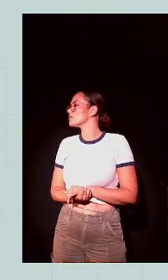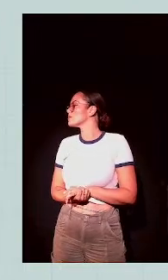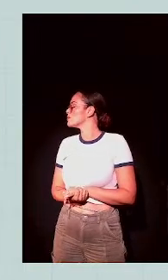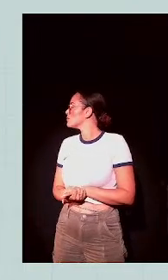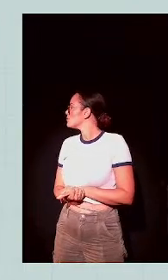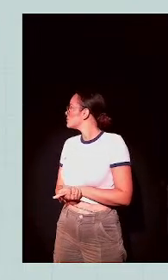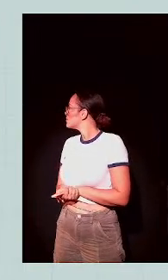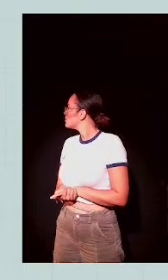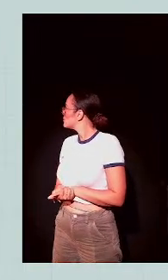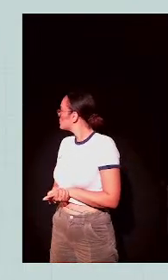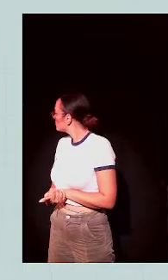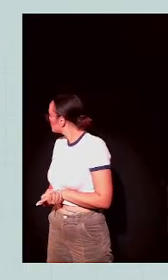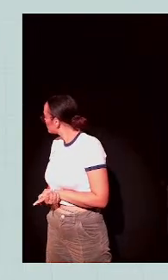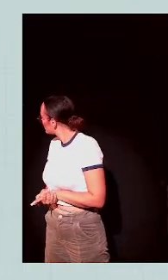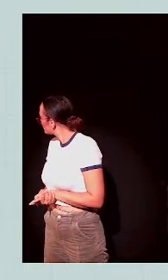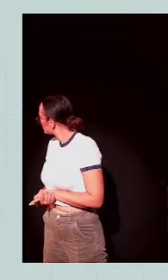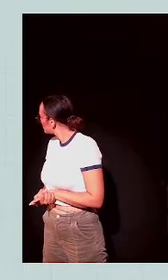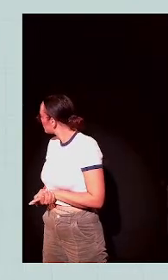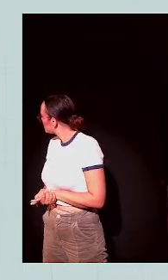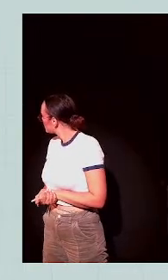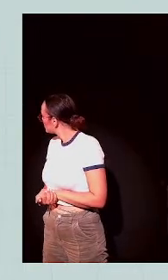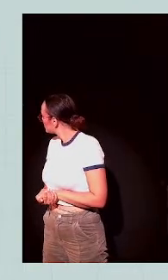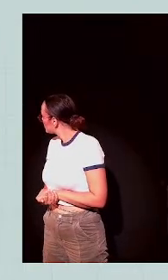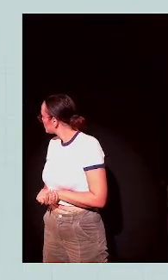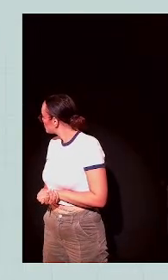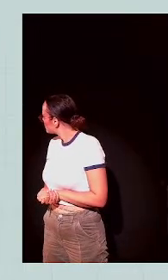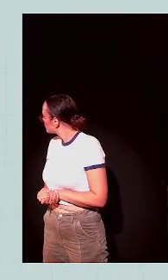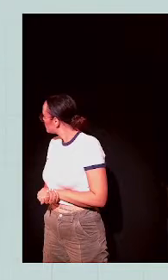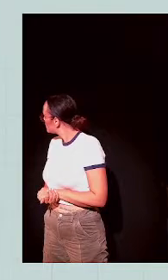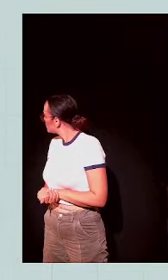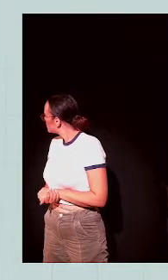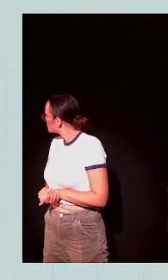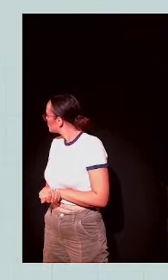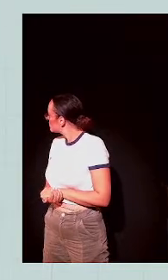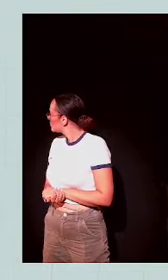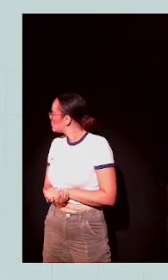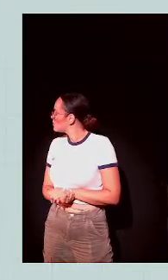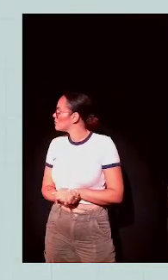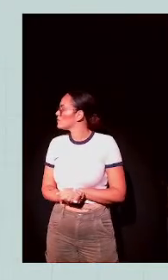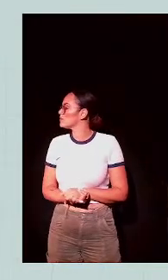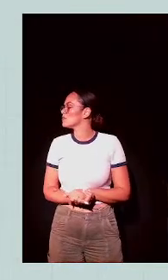And now the two pulses are fighting against each other